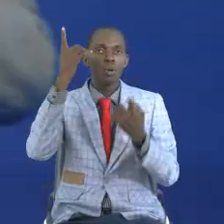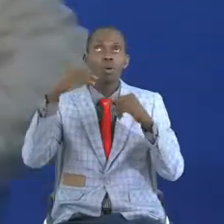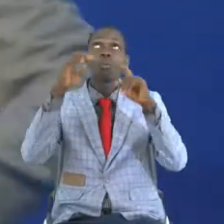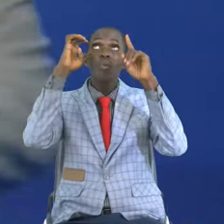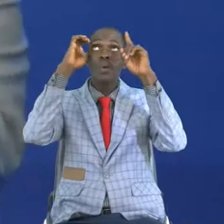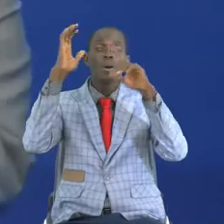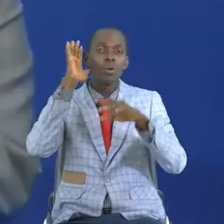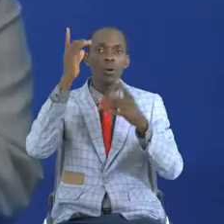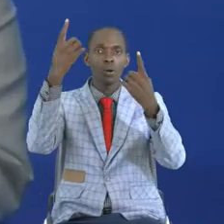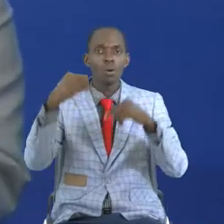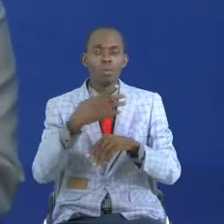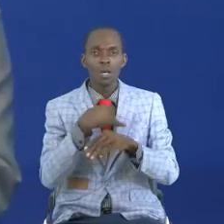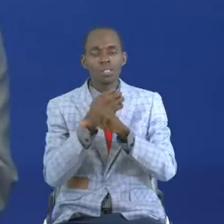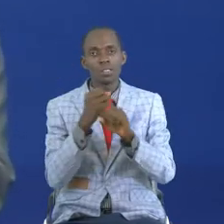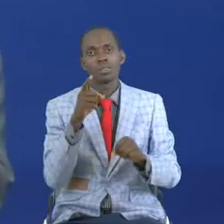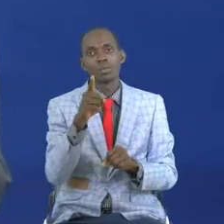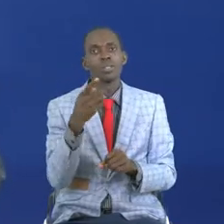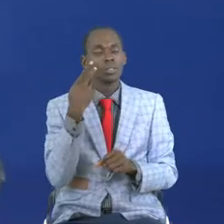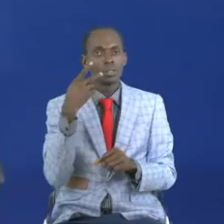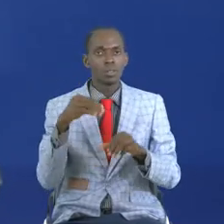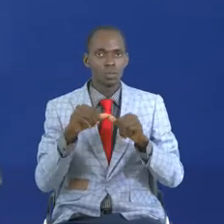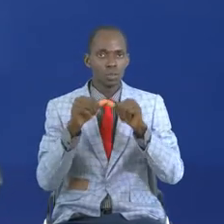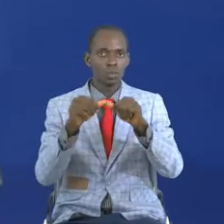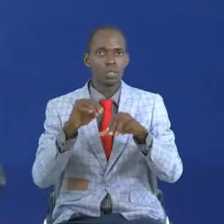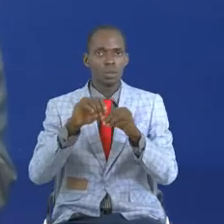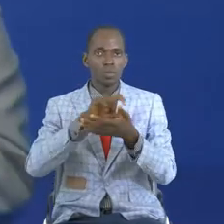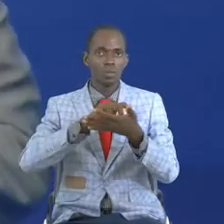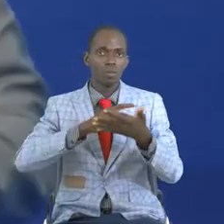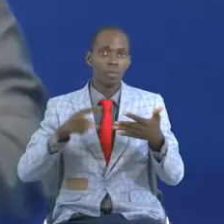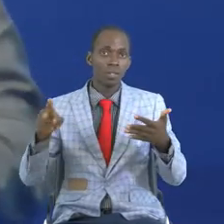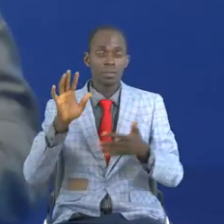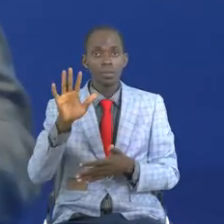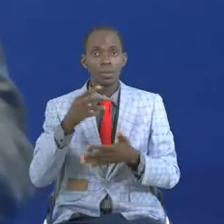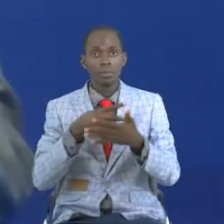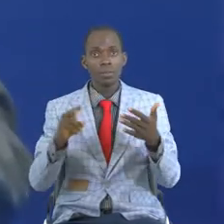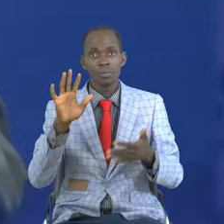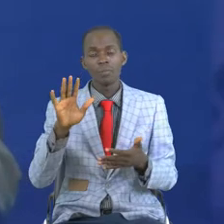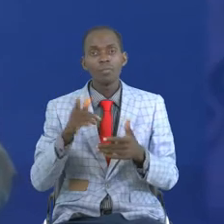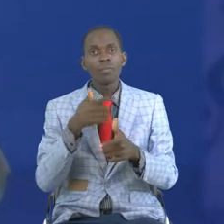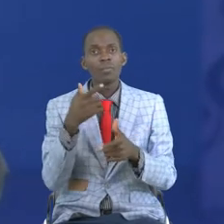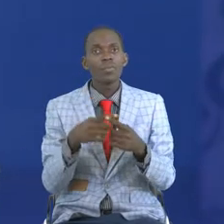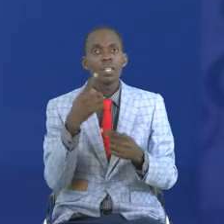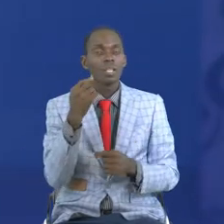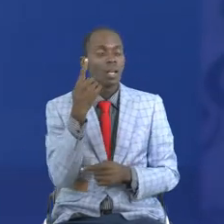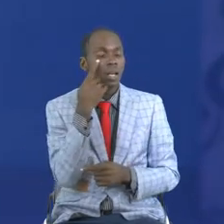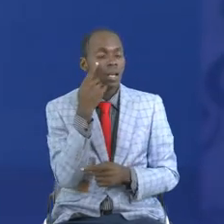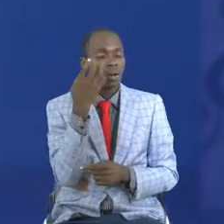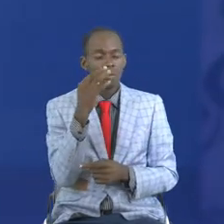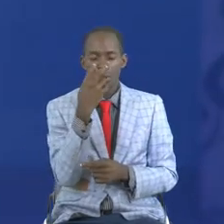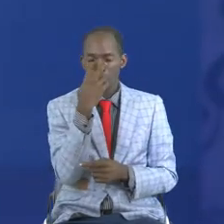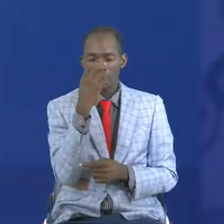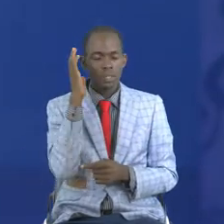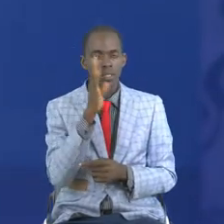and save you. Look at verse 5. Then the eyes of the blind shall be